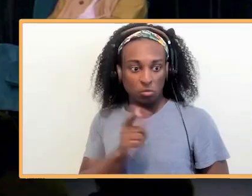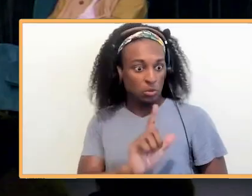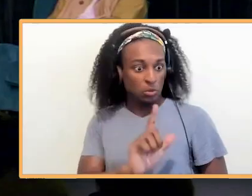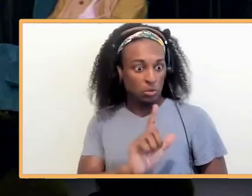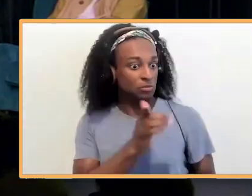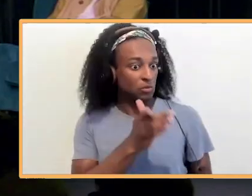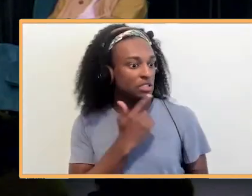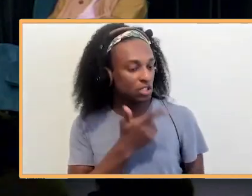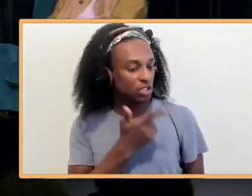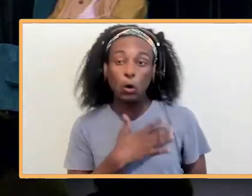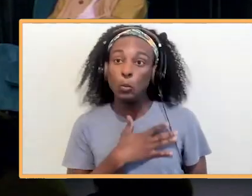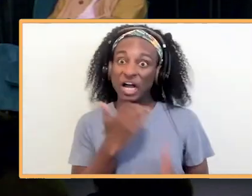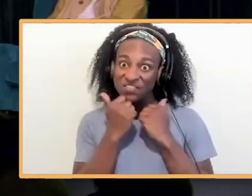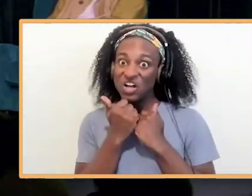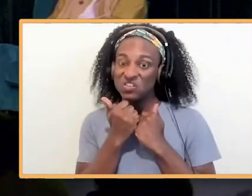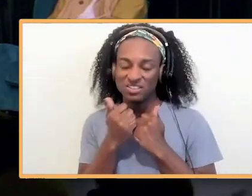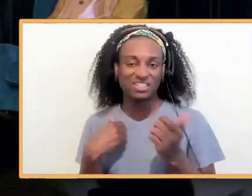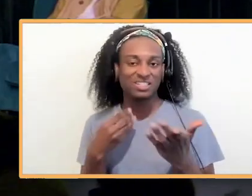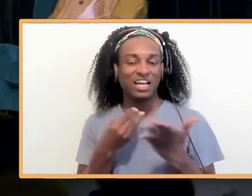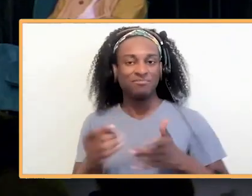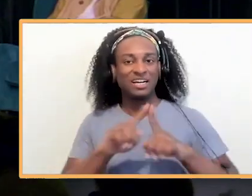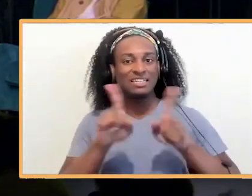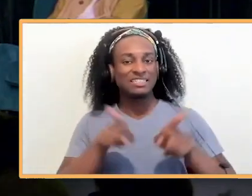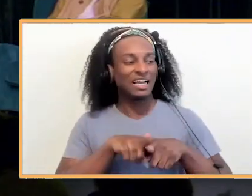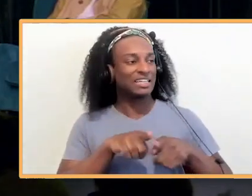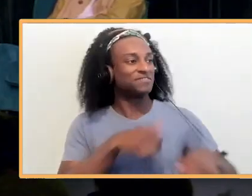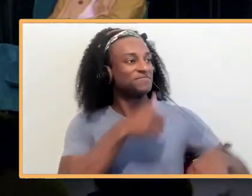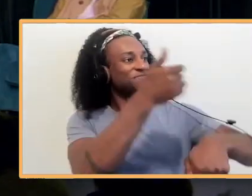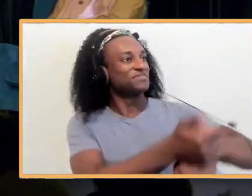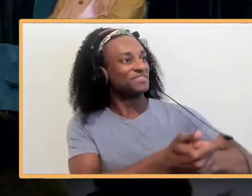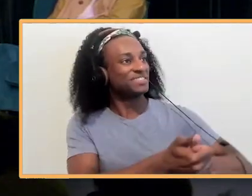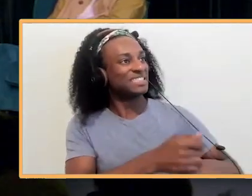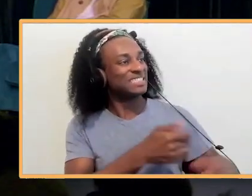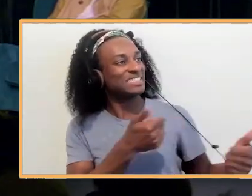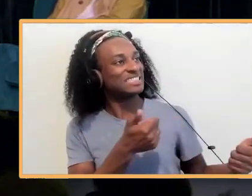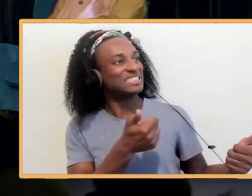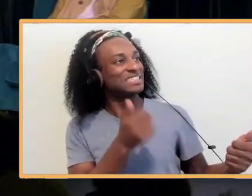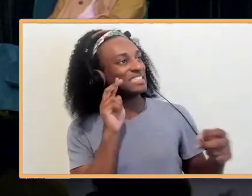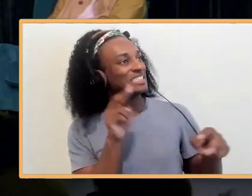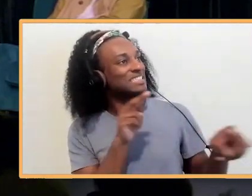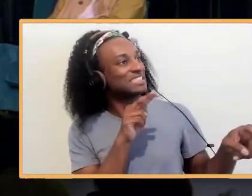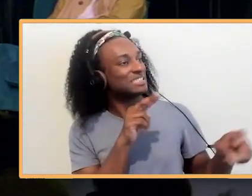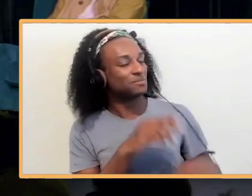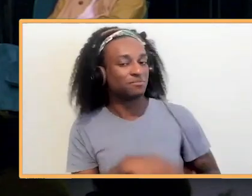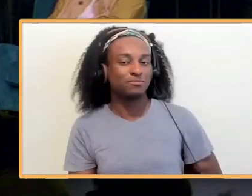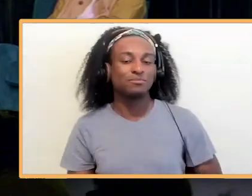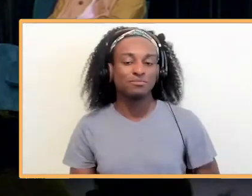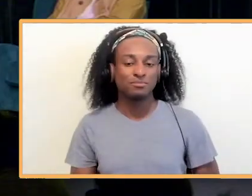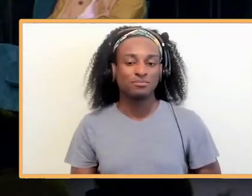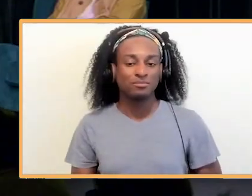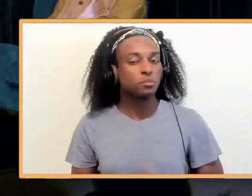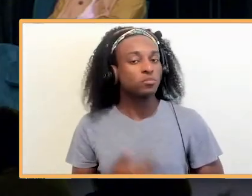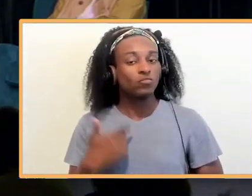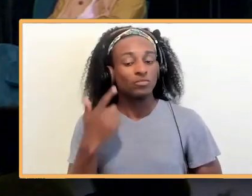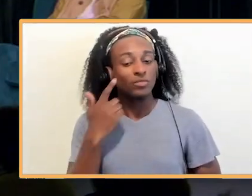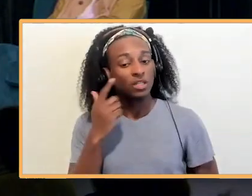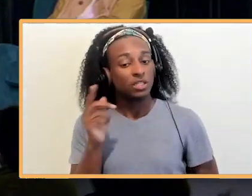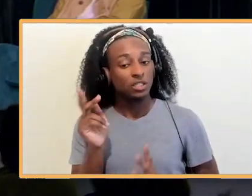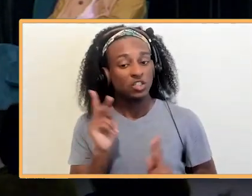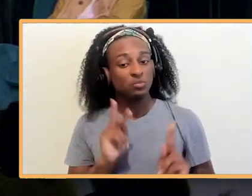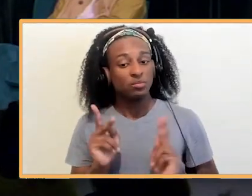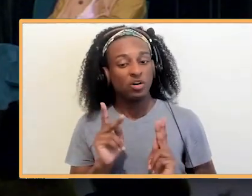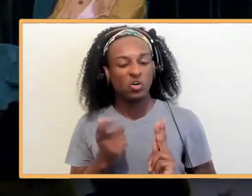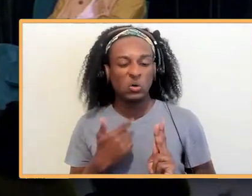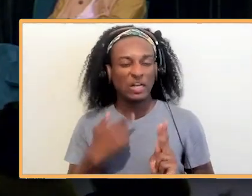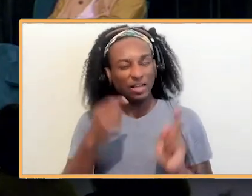Yeah. I mean, no, I think people are very good on, you know, and I'm thinking of